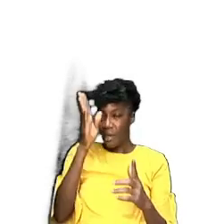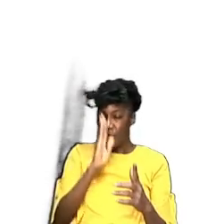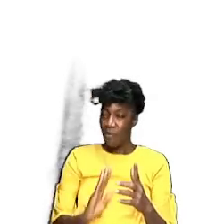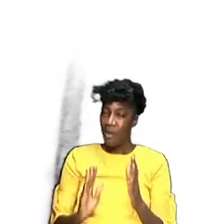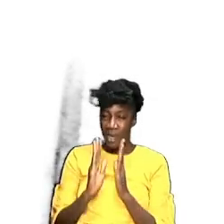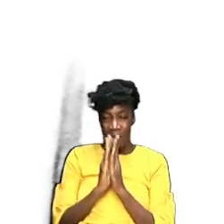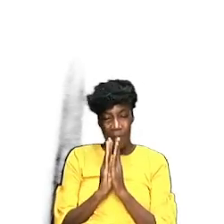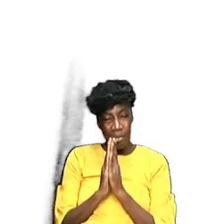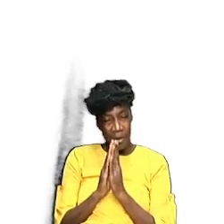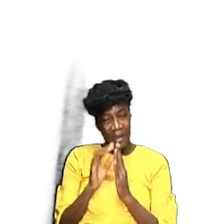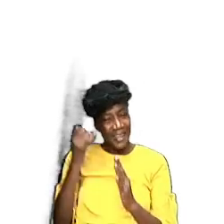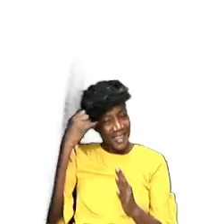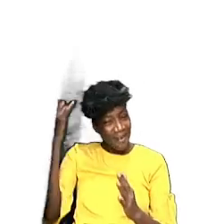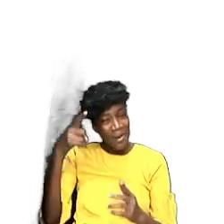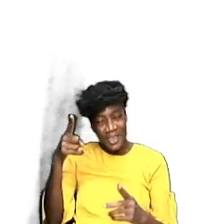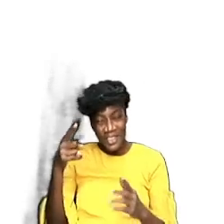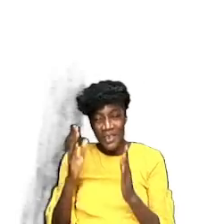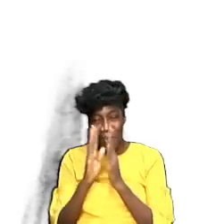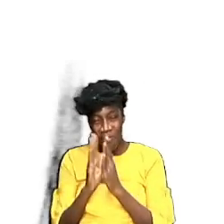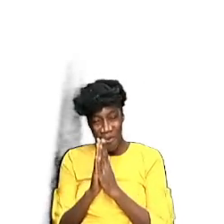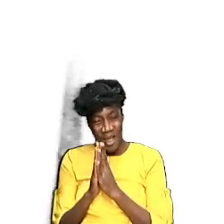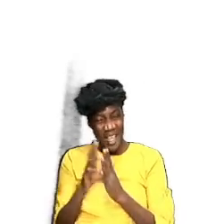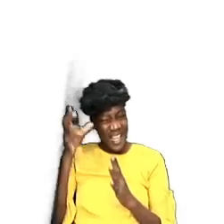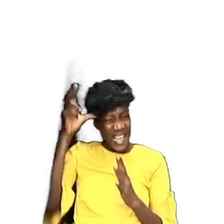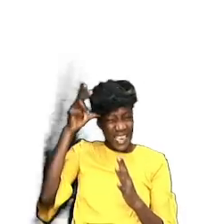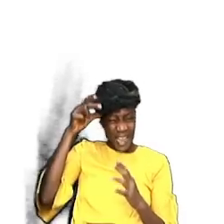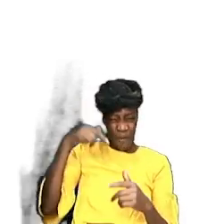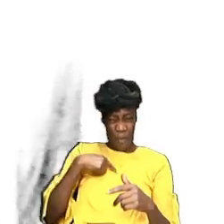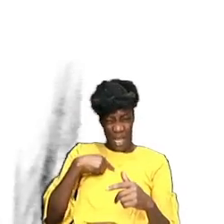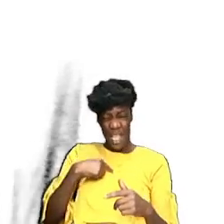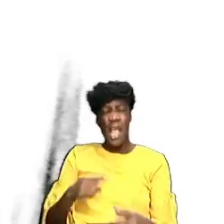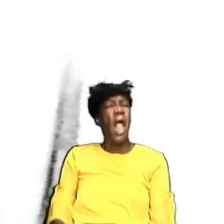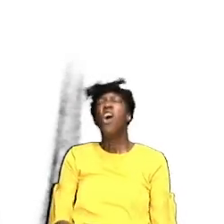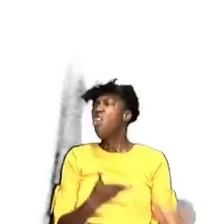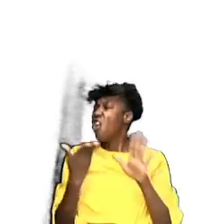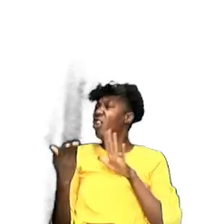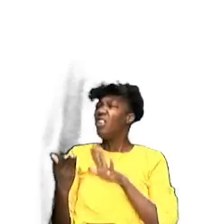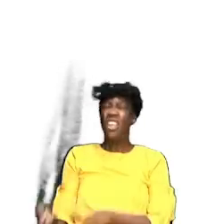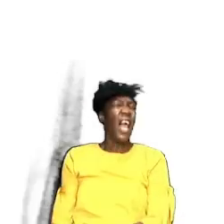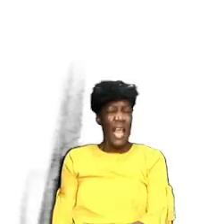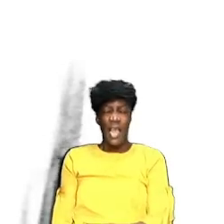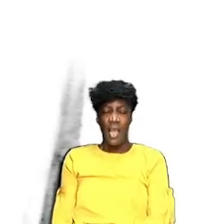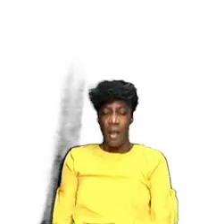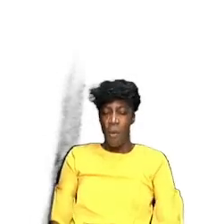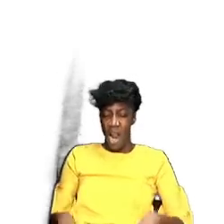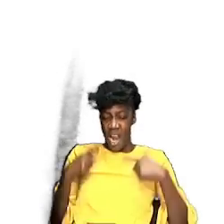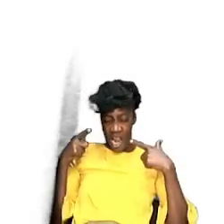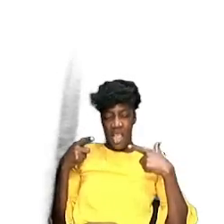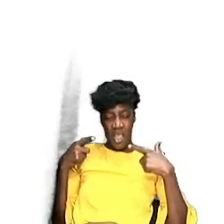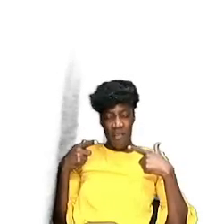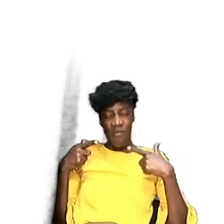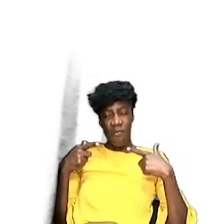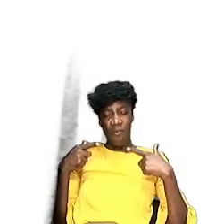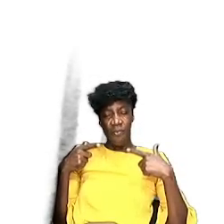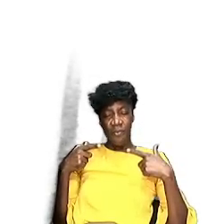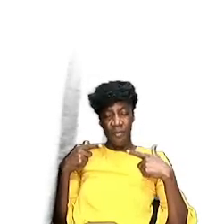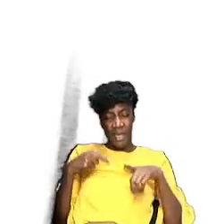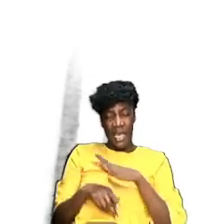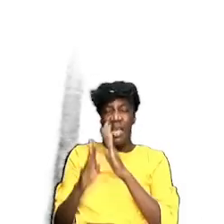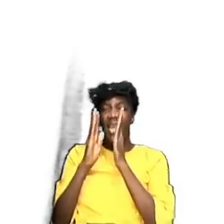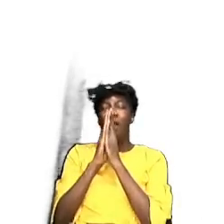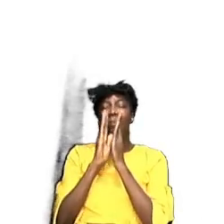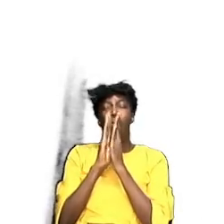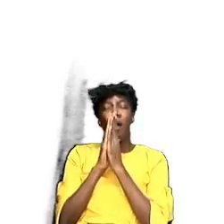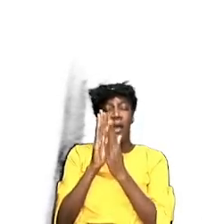prayer. Imagine you're praying and you're declaring the word, devil, I shall not die, but live and declare. You're declaring the word in prayer. There